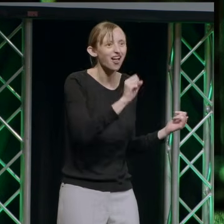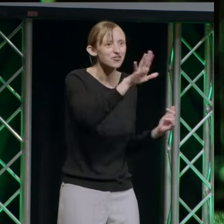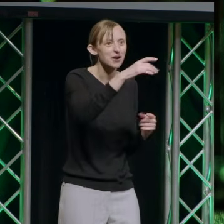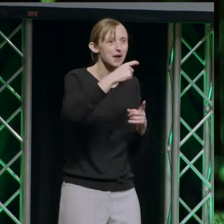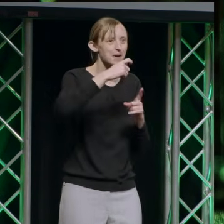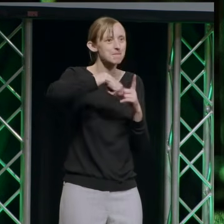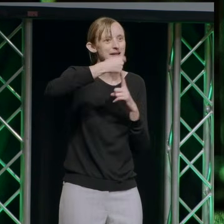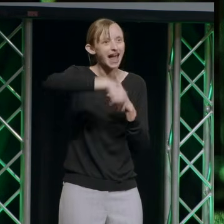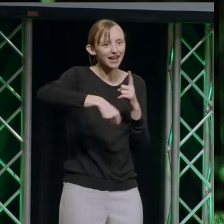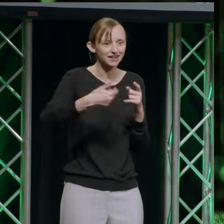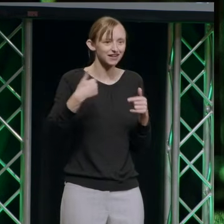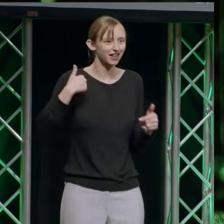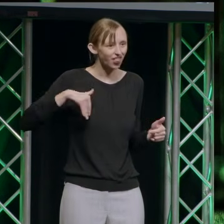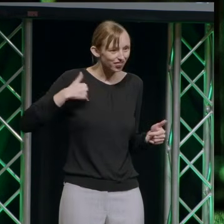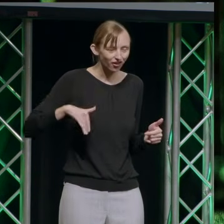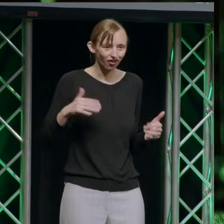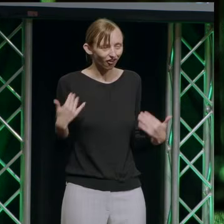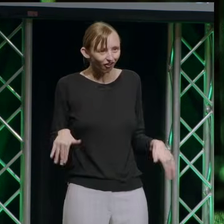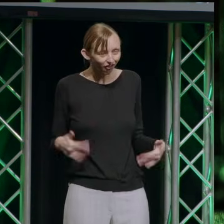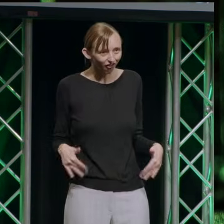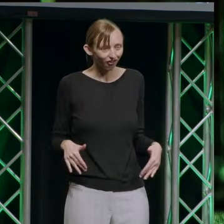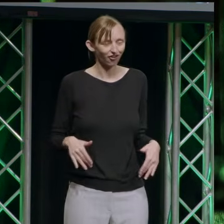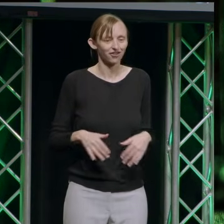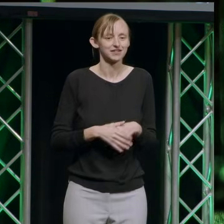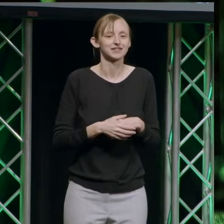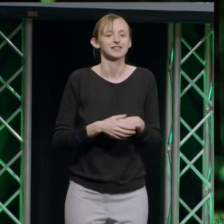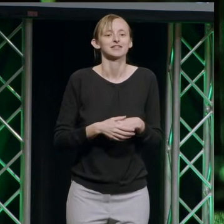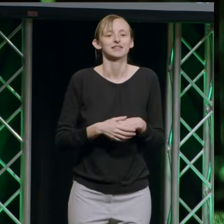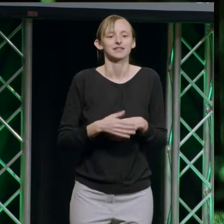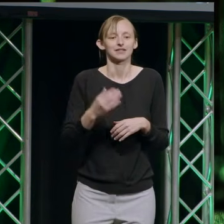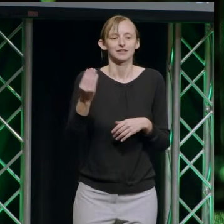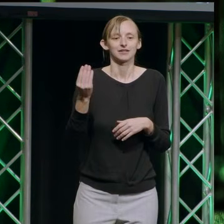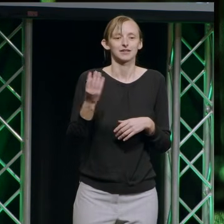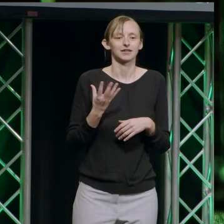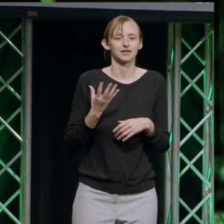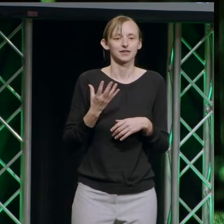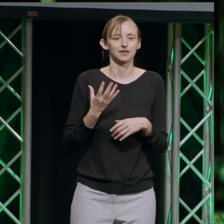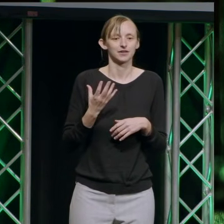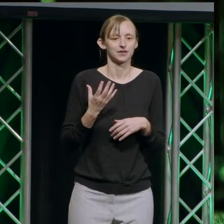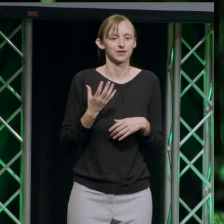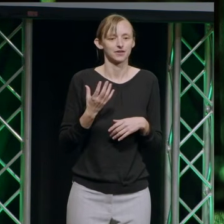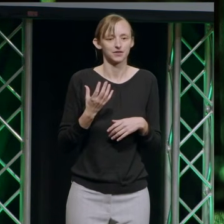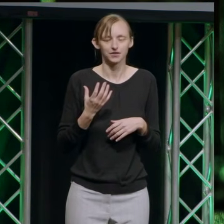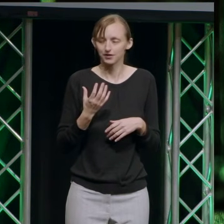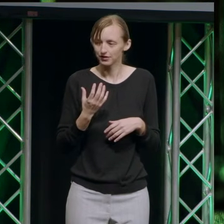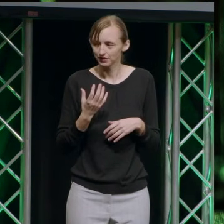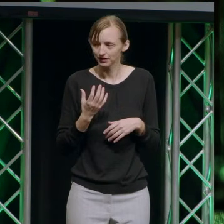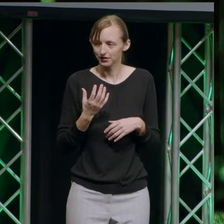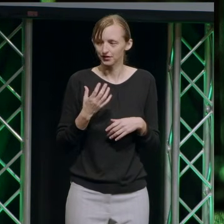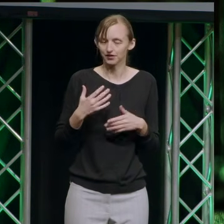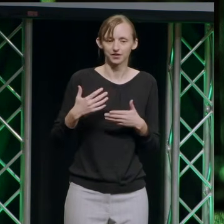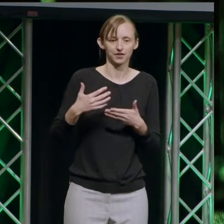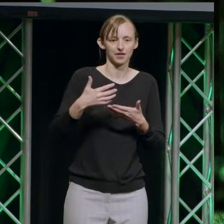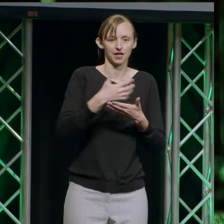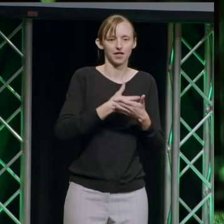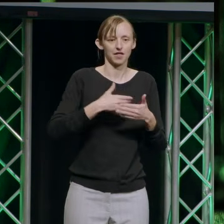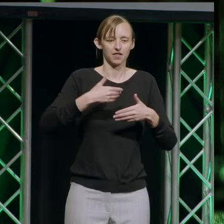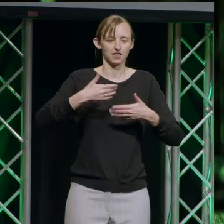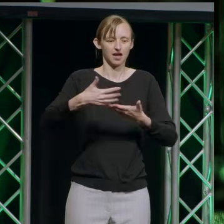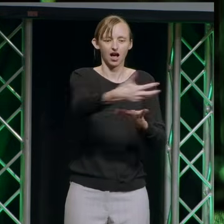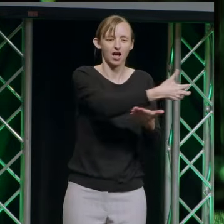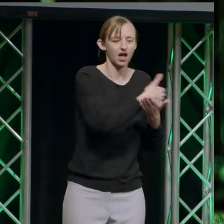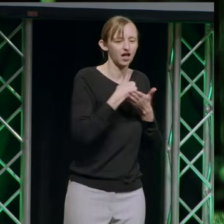Tell me about your pseudo-stem Yes. a collection and processing